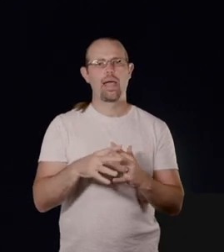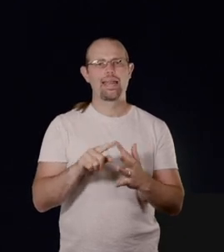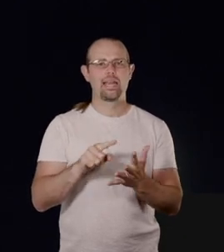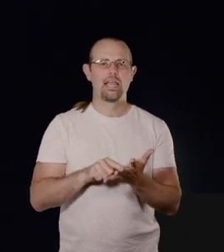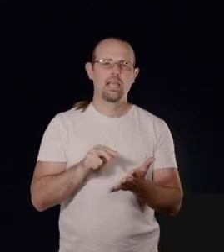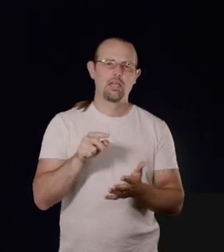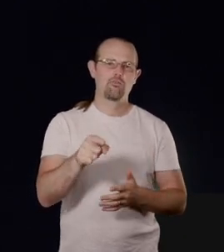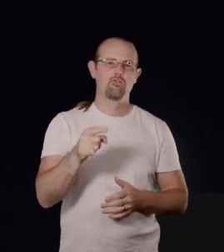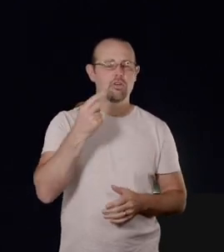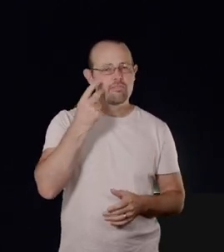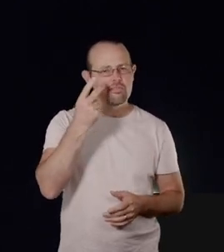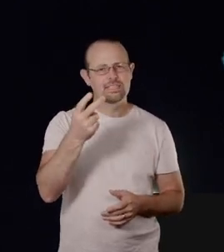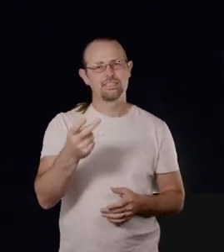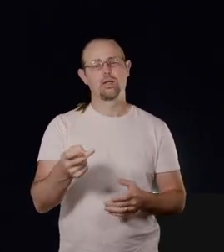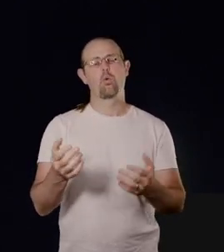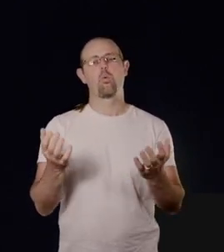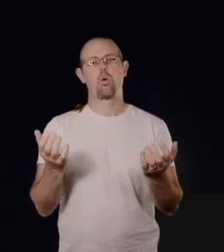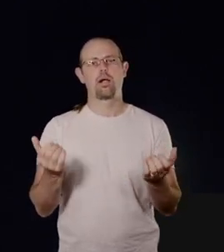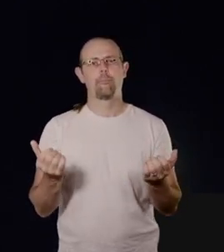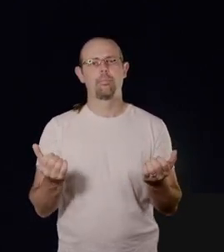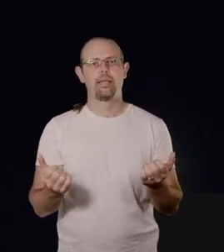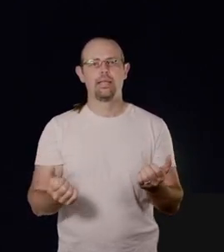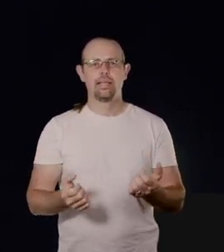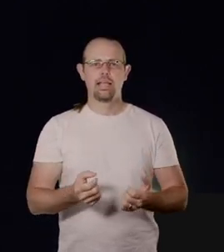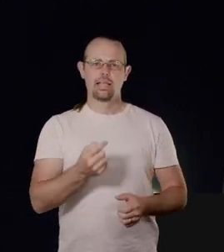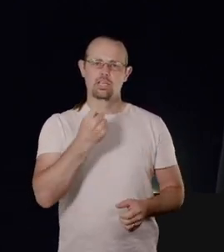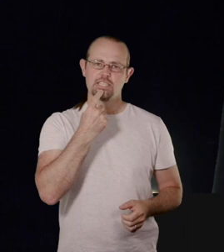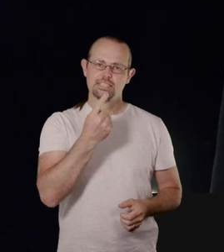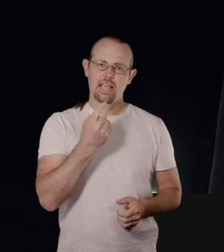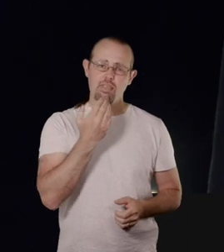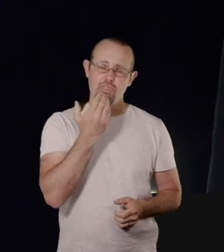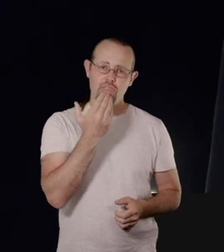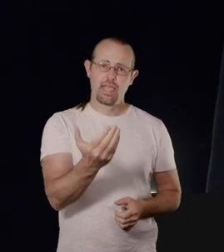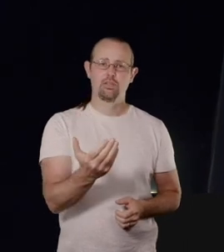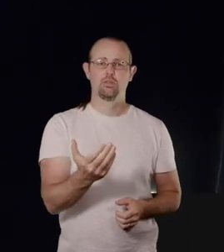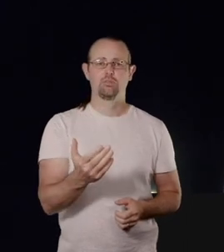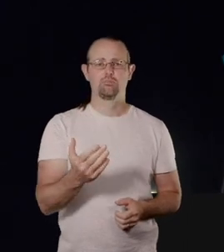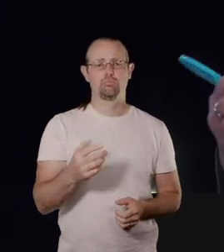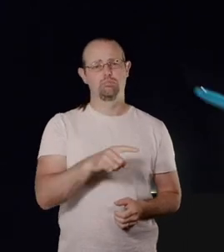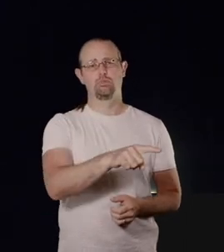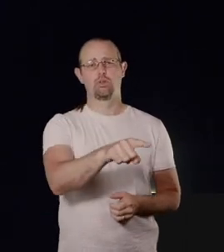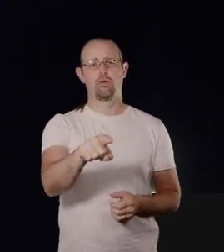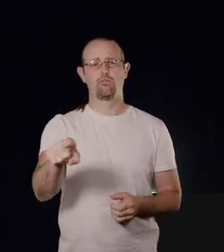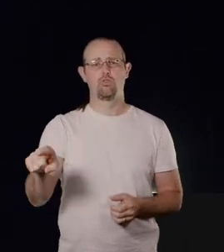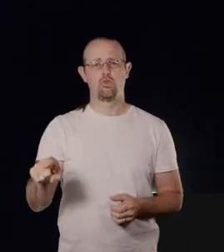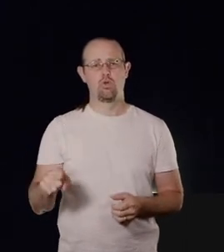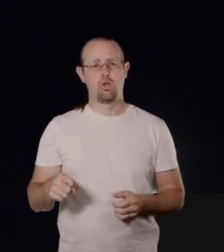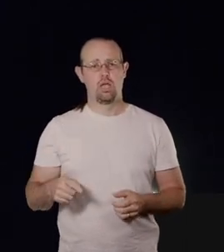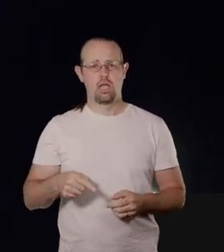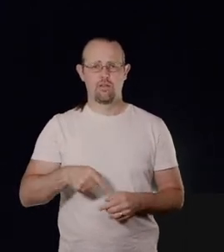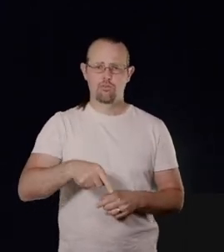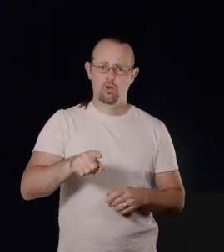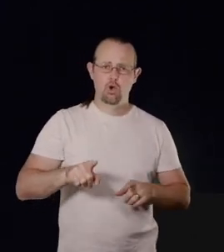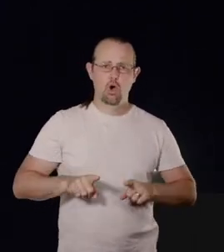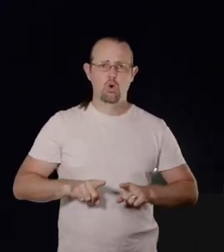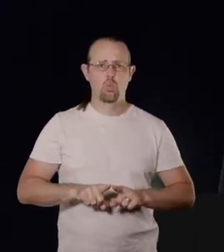you a warm welcome. I also want to say thank you to all of those of you who've remained loyal and